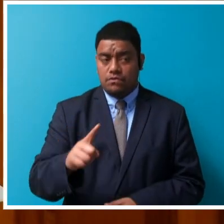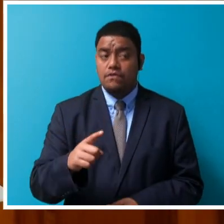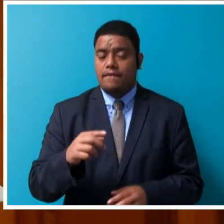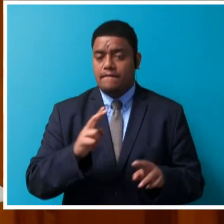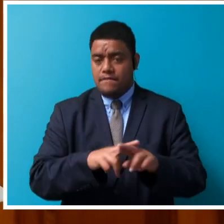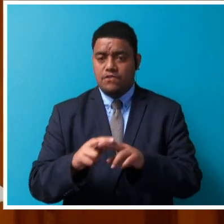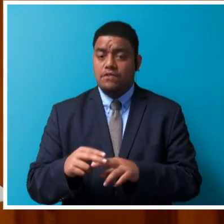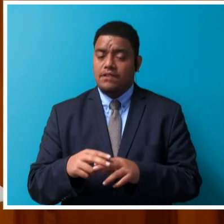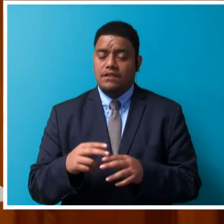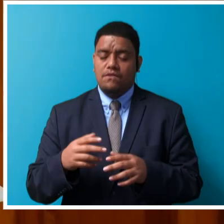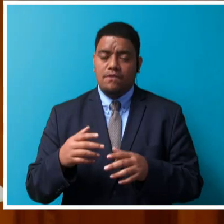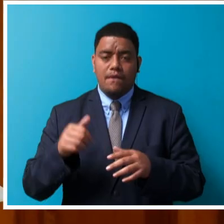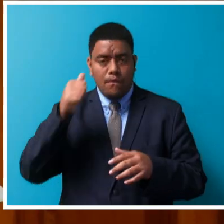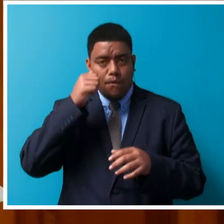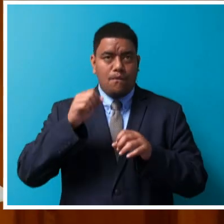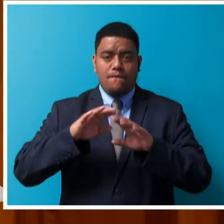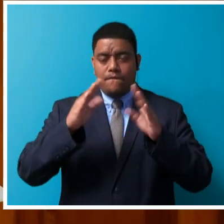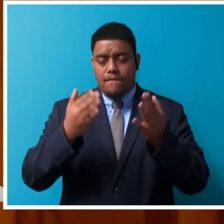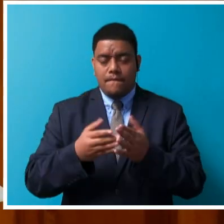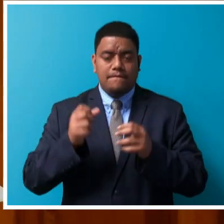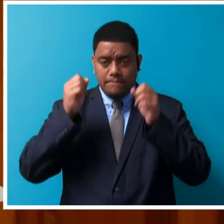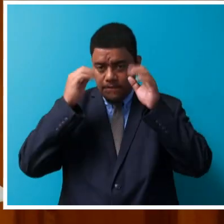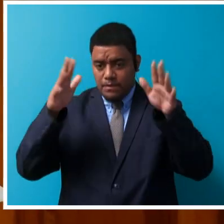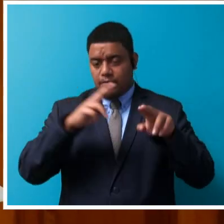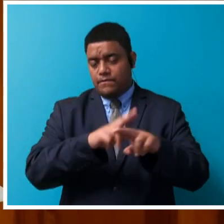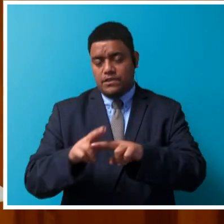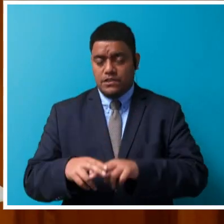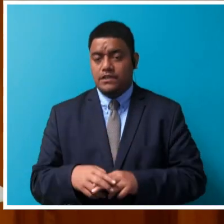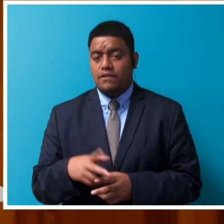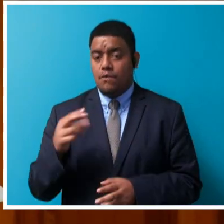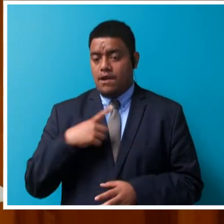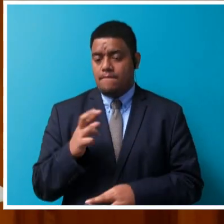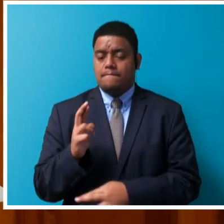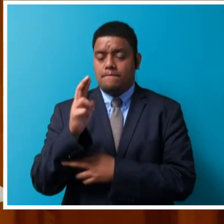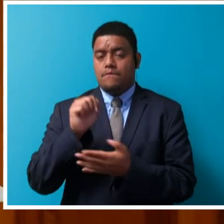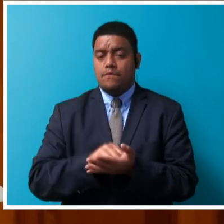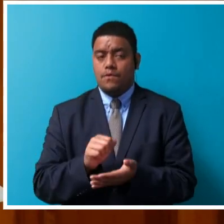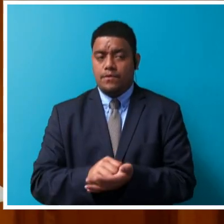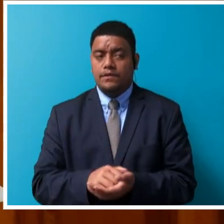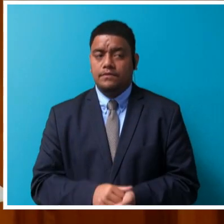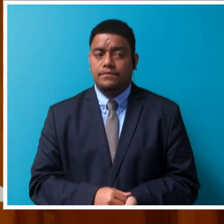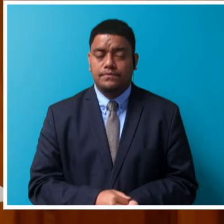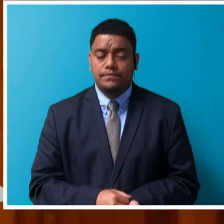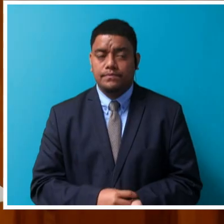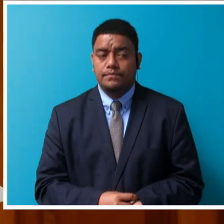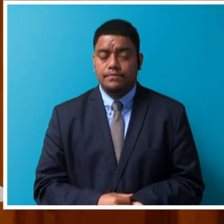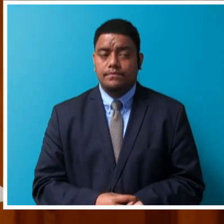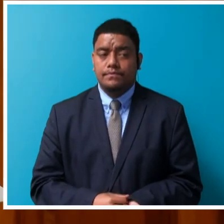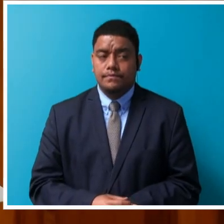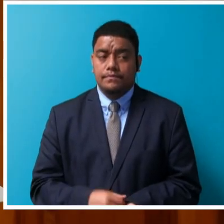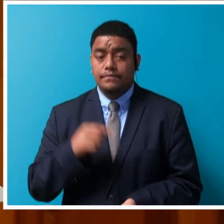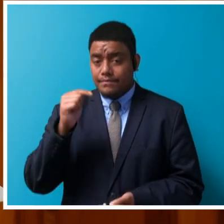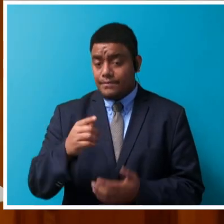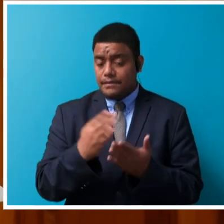Fiji's reputation globally. The mandate now shifts entirely from policy planning to active execution now, sir. And